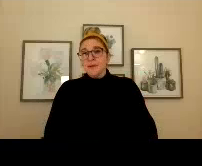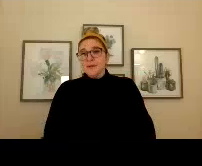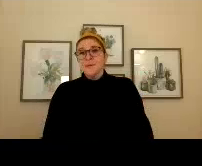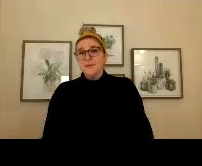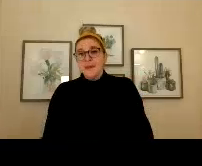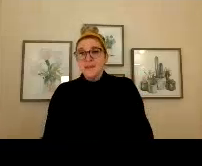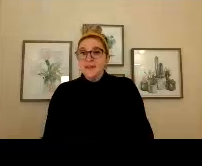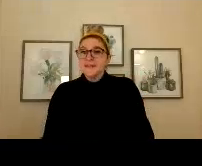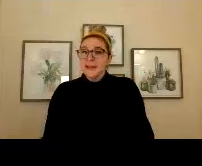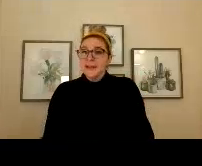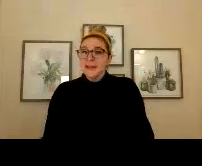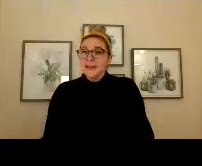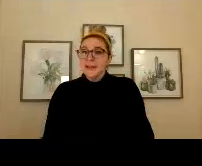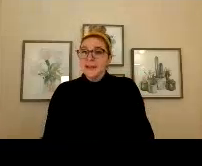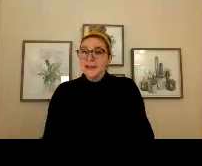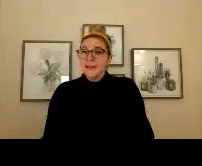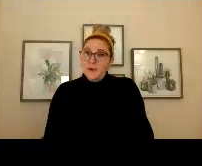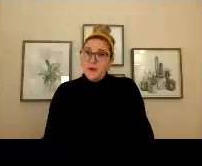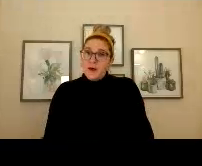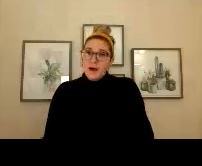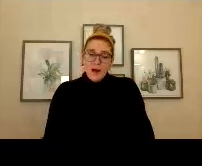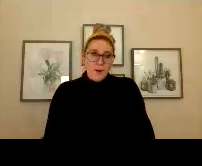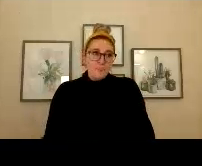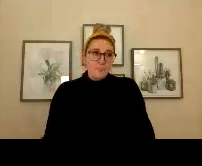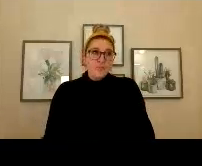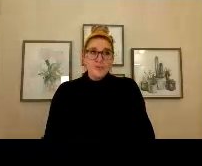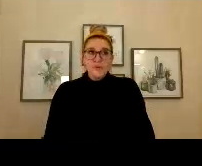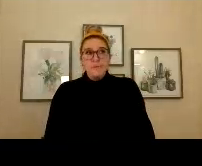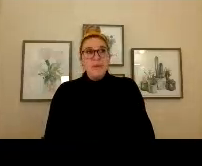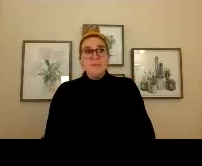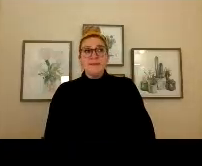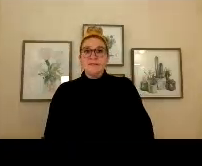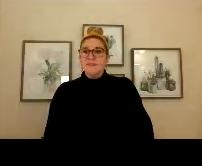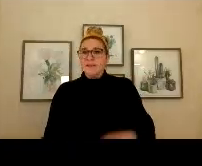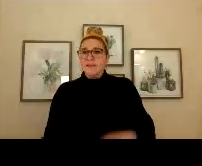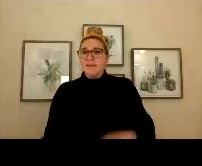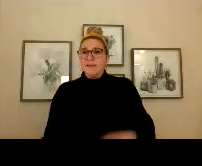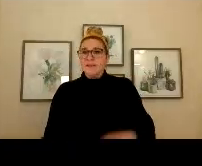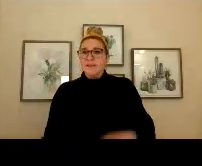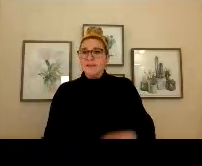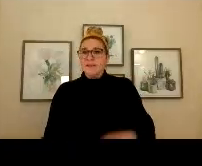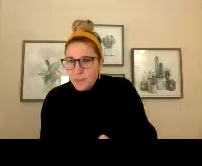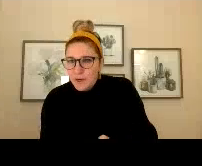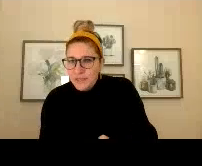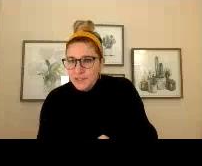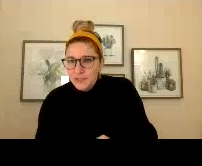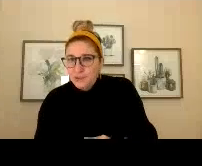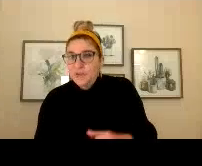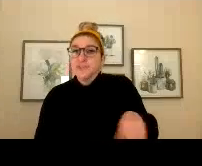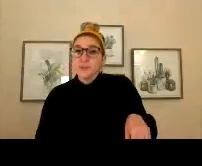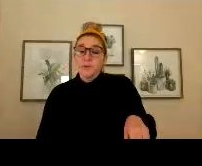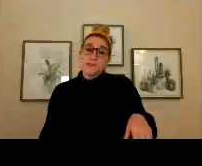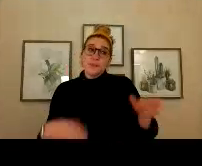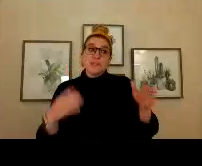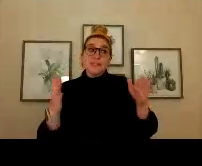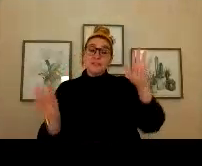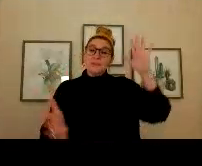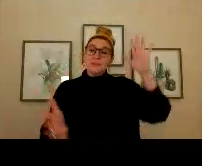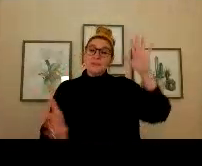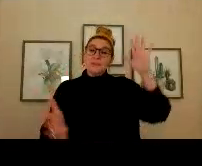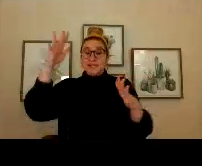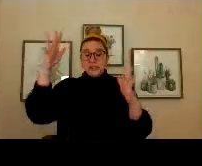those self-soothing things, that could be really useful. Maybe it's if it's not necessarily wanting to reduce their work